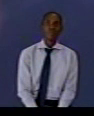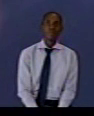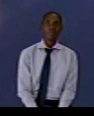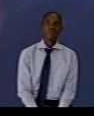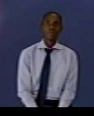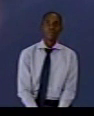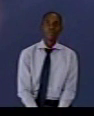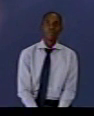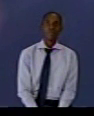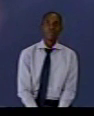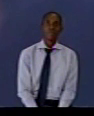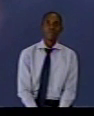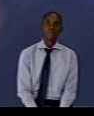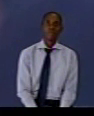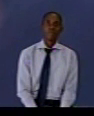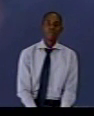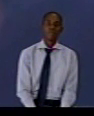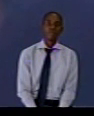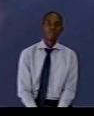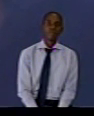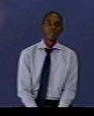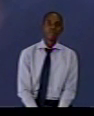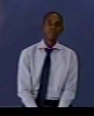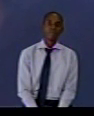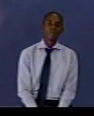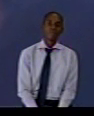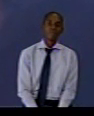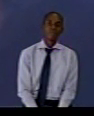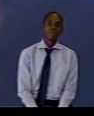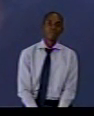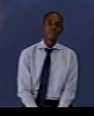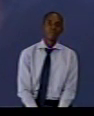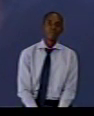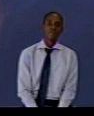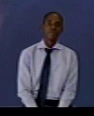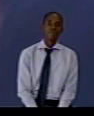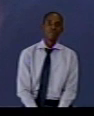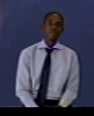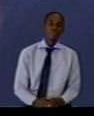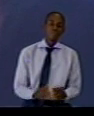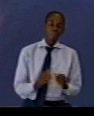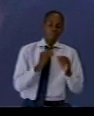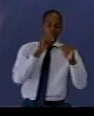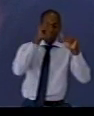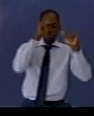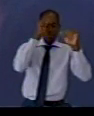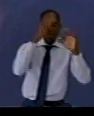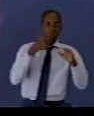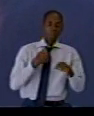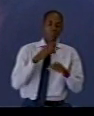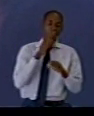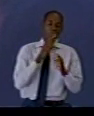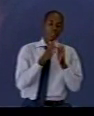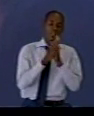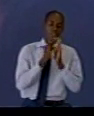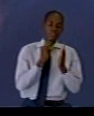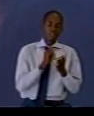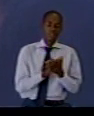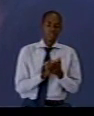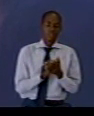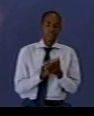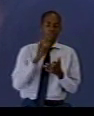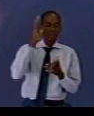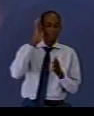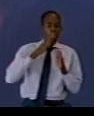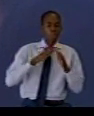But before we read, shall we just have a moment of prayer? Father, we're asking that you will open